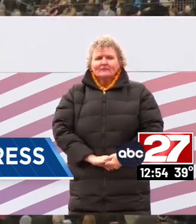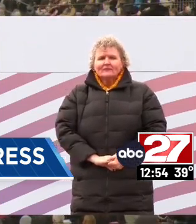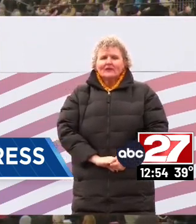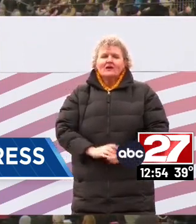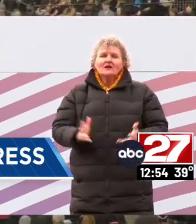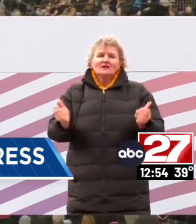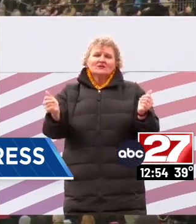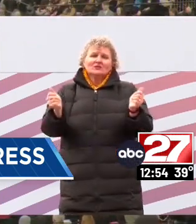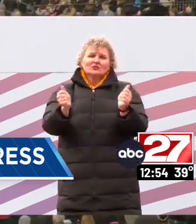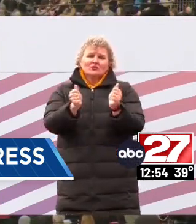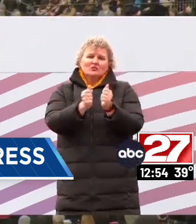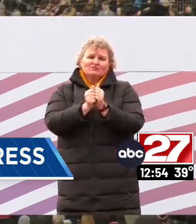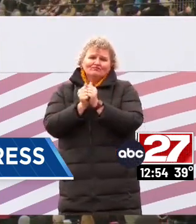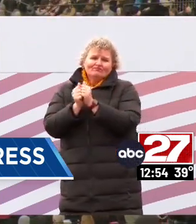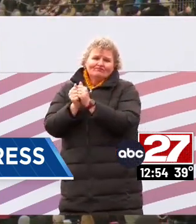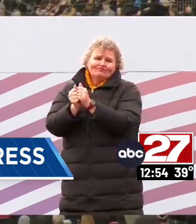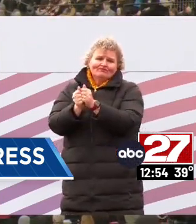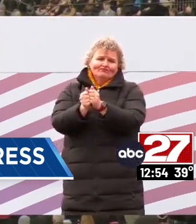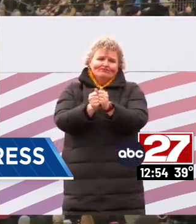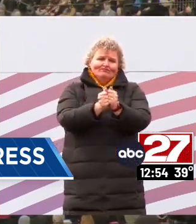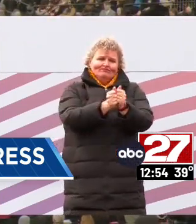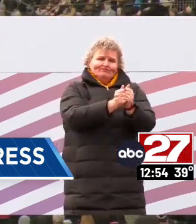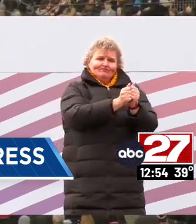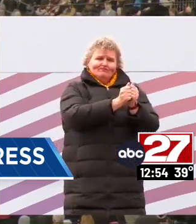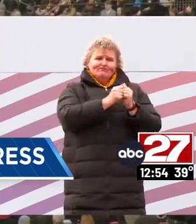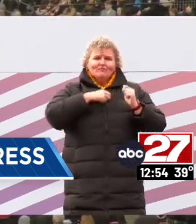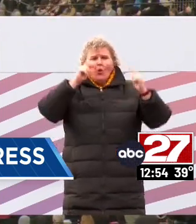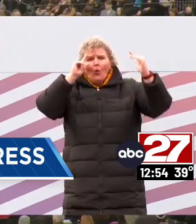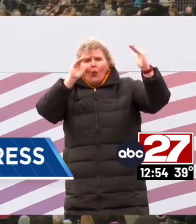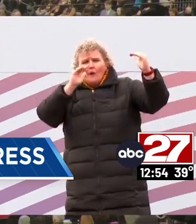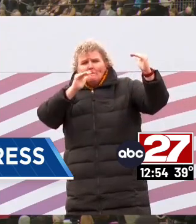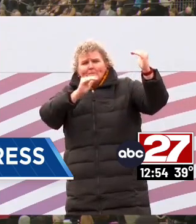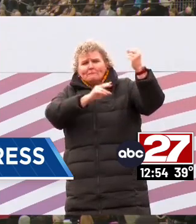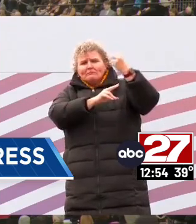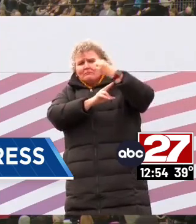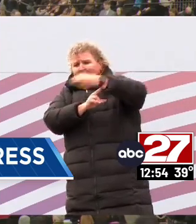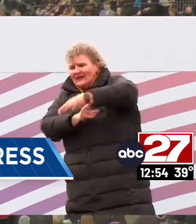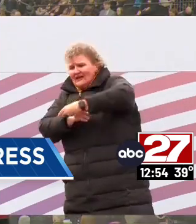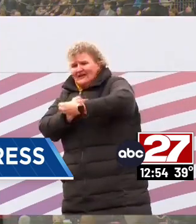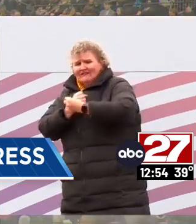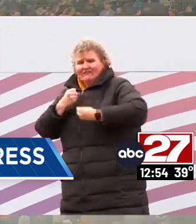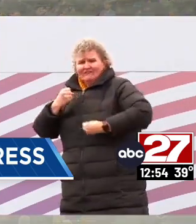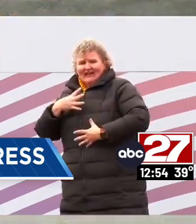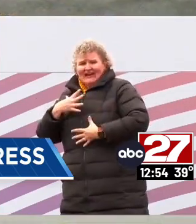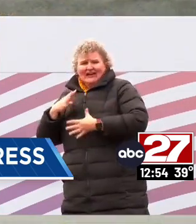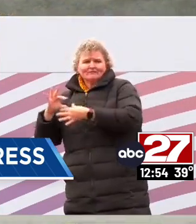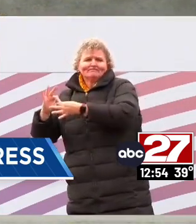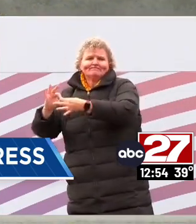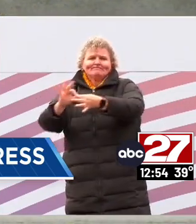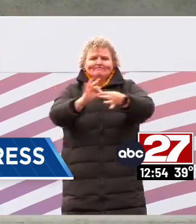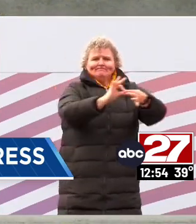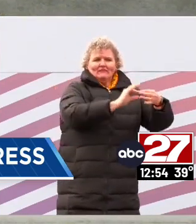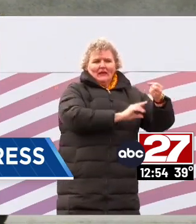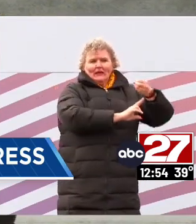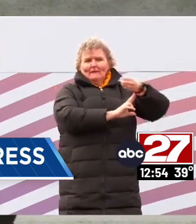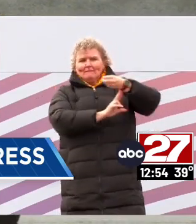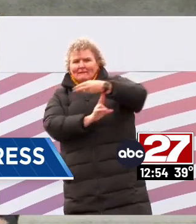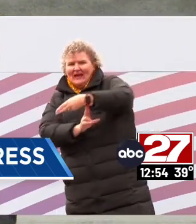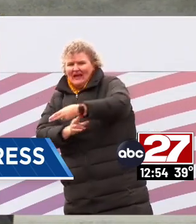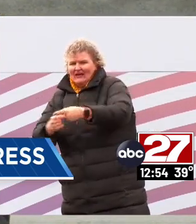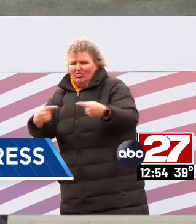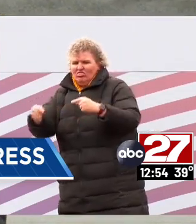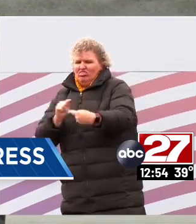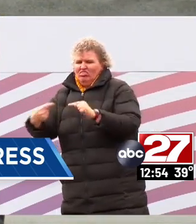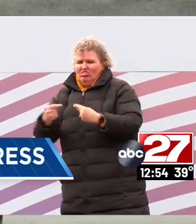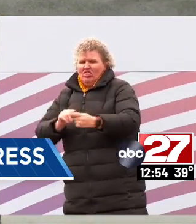Together, hope defeated fear. Unity triumphed over division. We proved together that